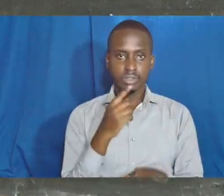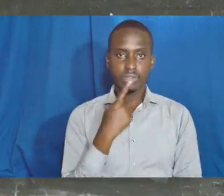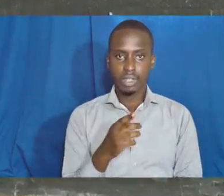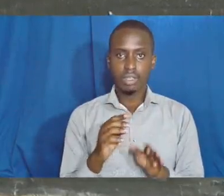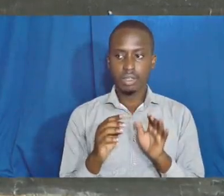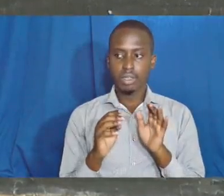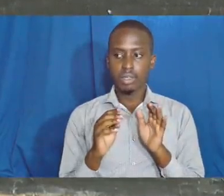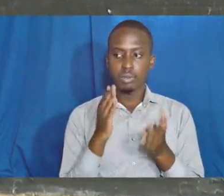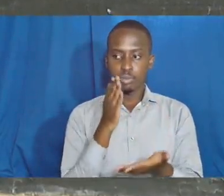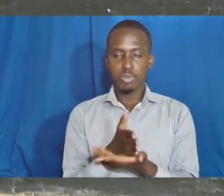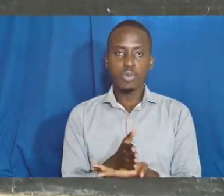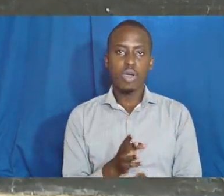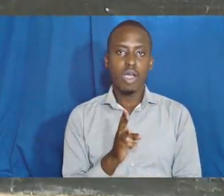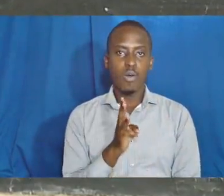water,